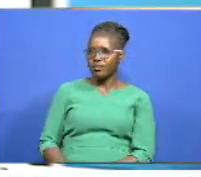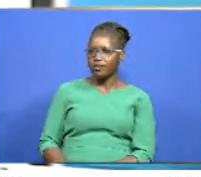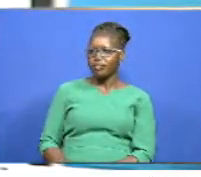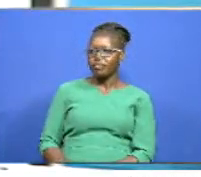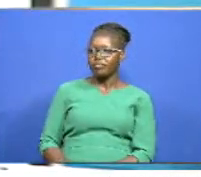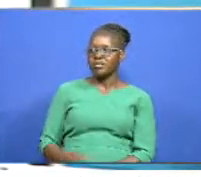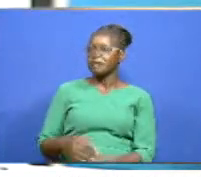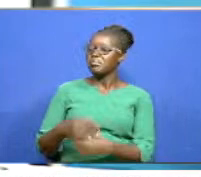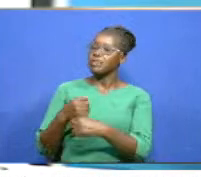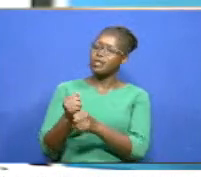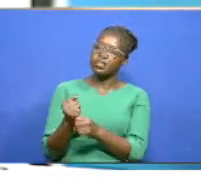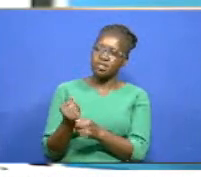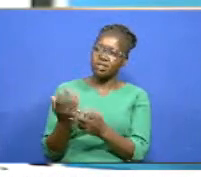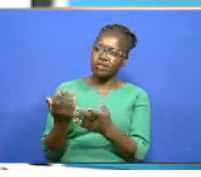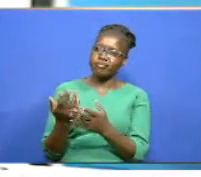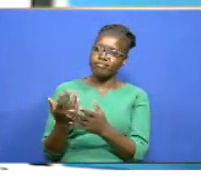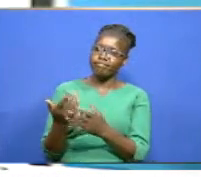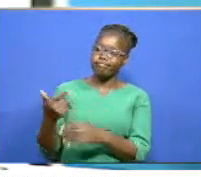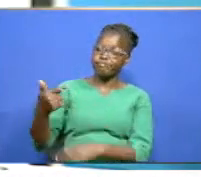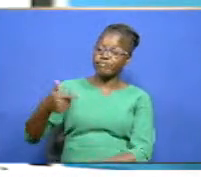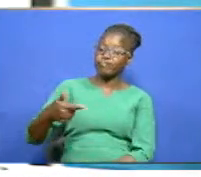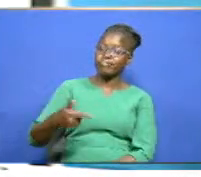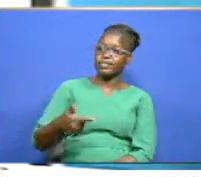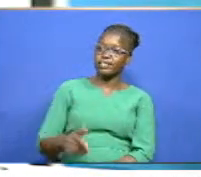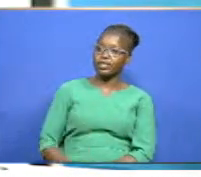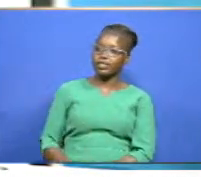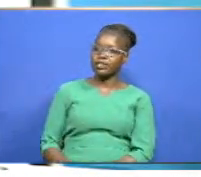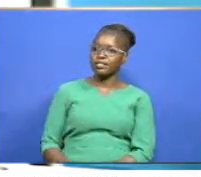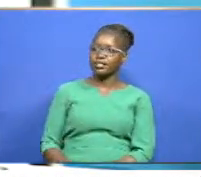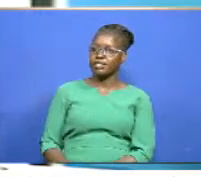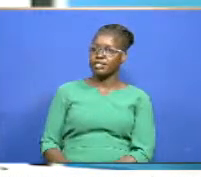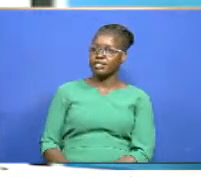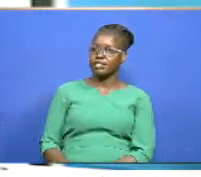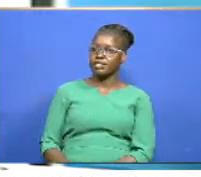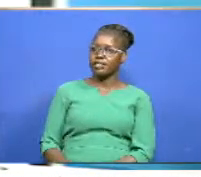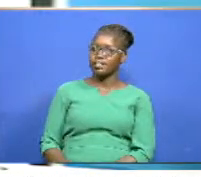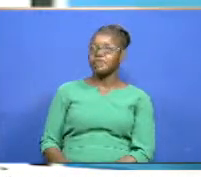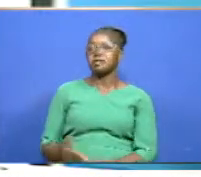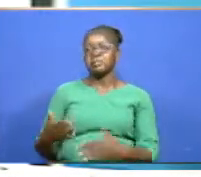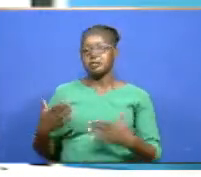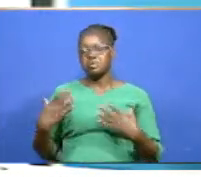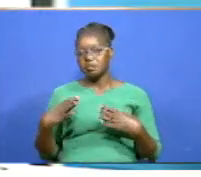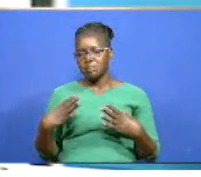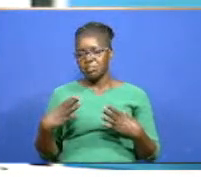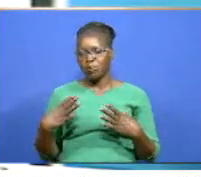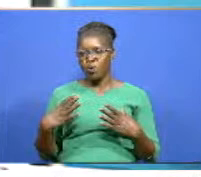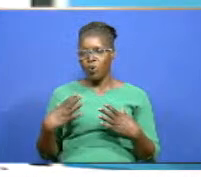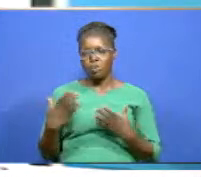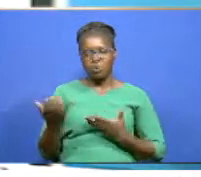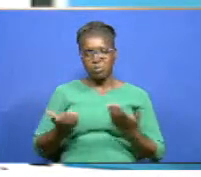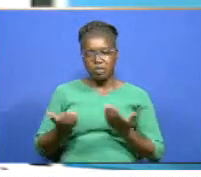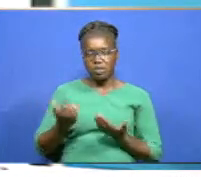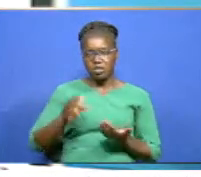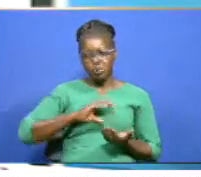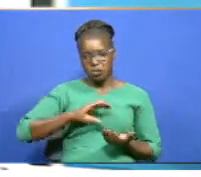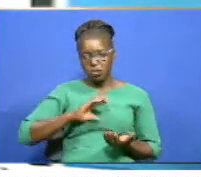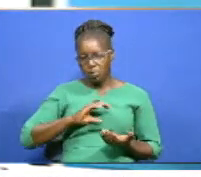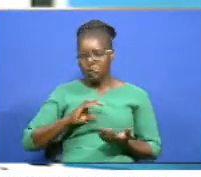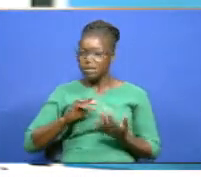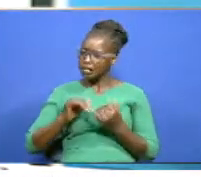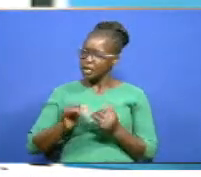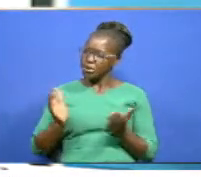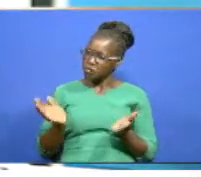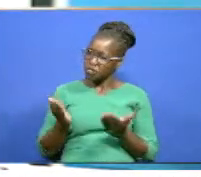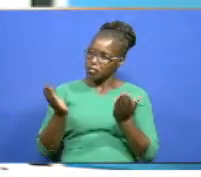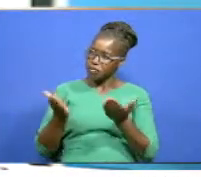narrative and ideology of hustler. Yes. The people who are, raising up people who are doing their businesses and trying to promote